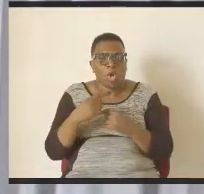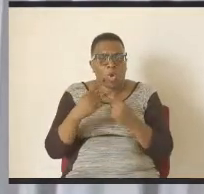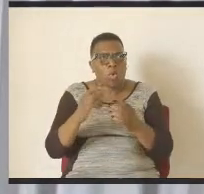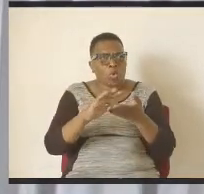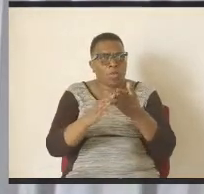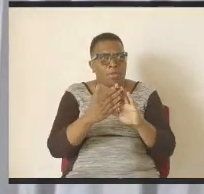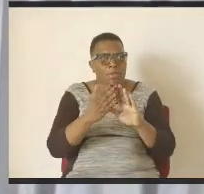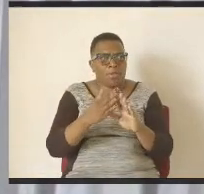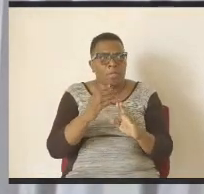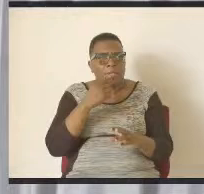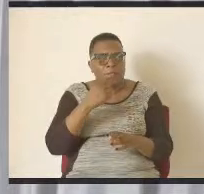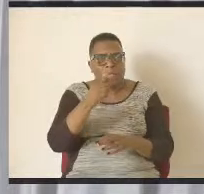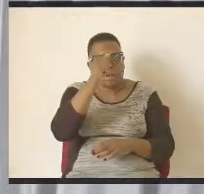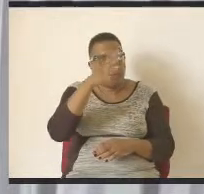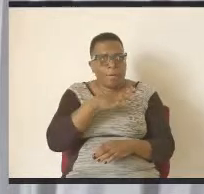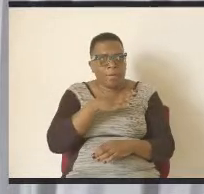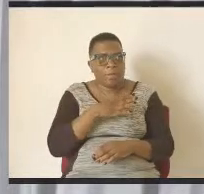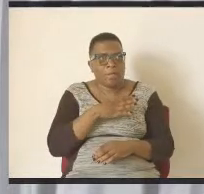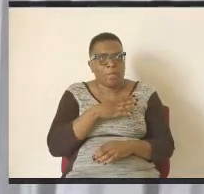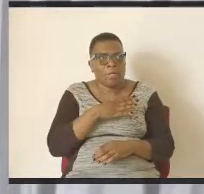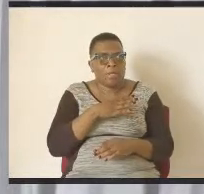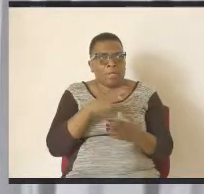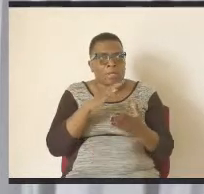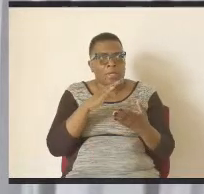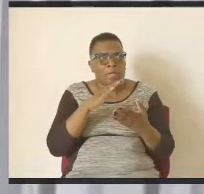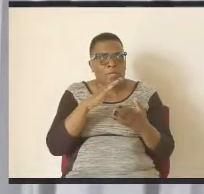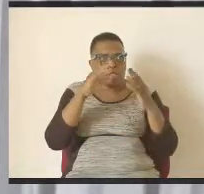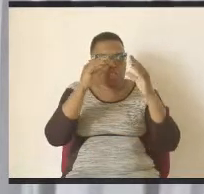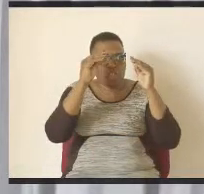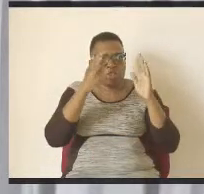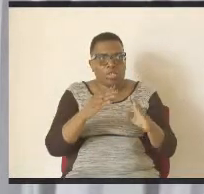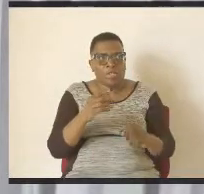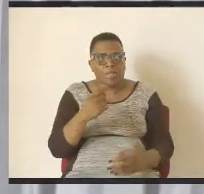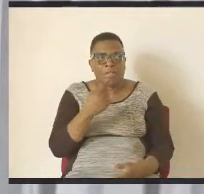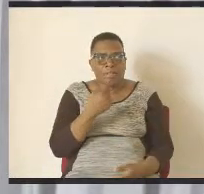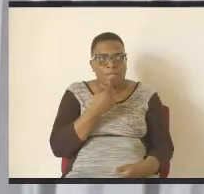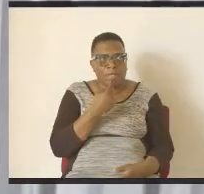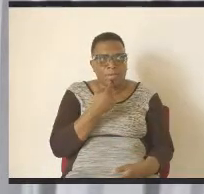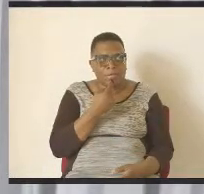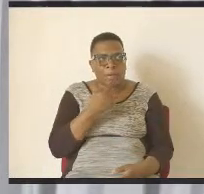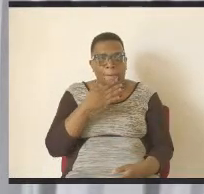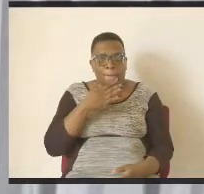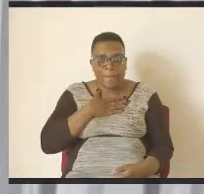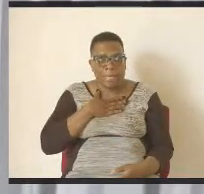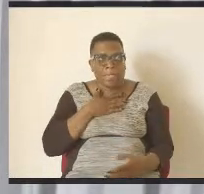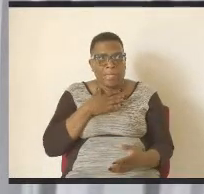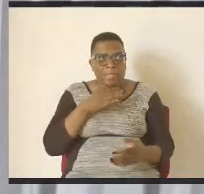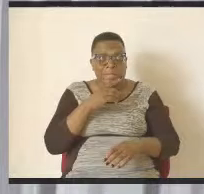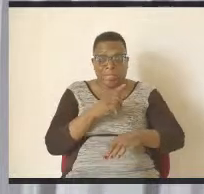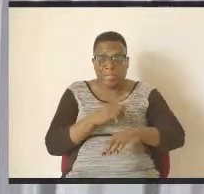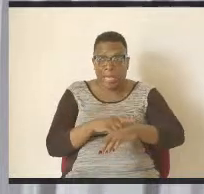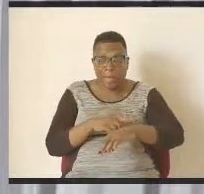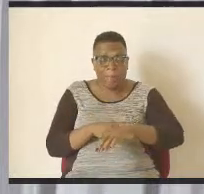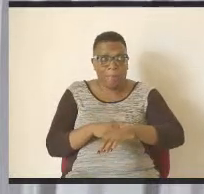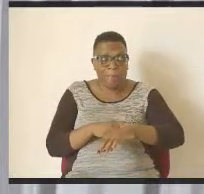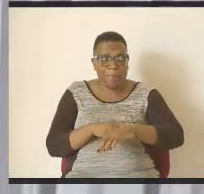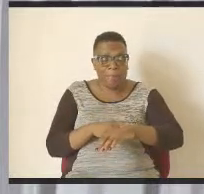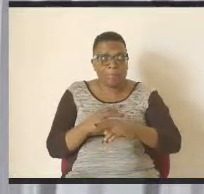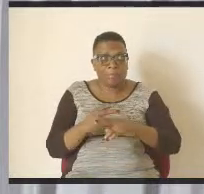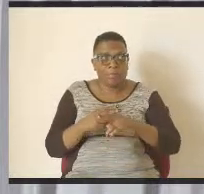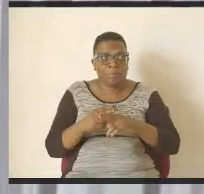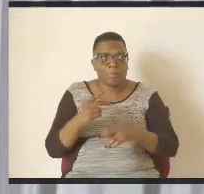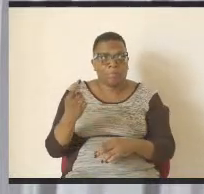says, this is talking about the Passover. He is our Passover. My time is what? At